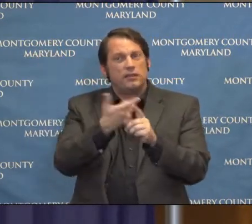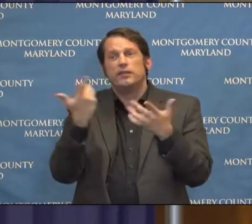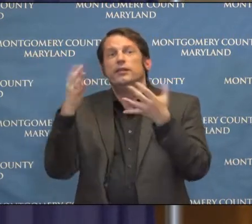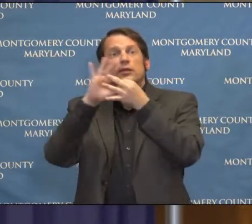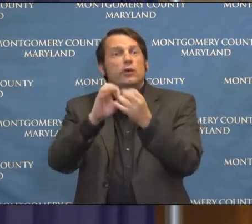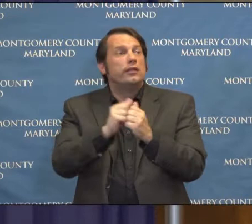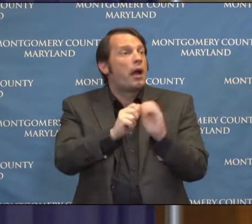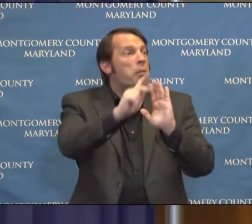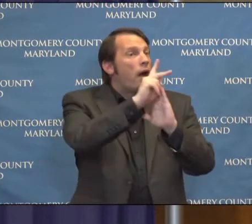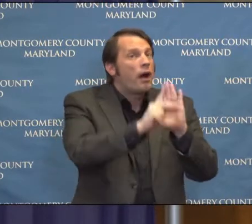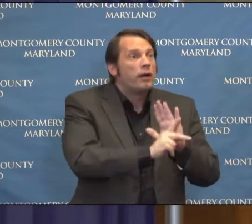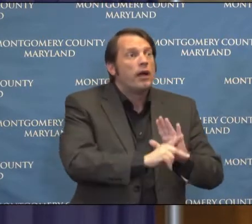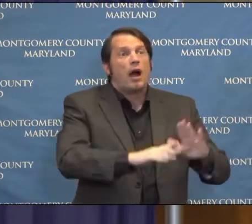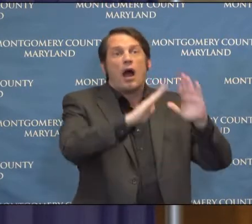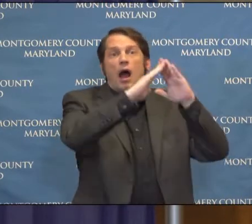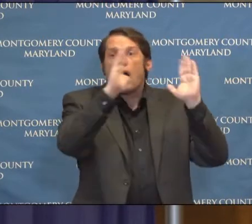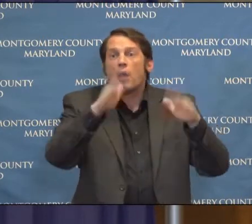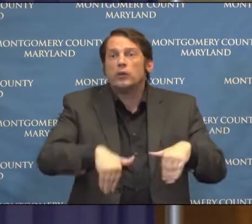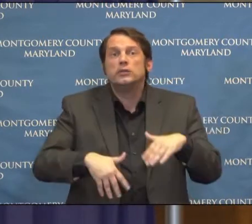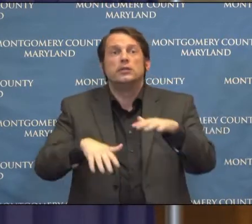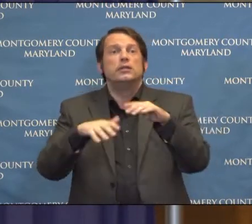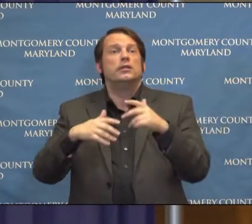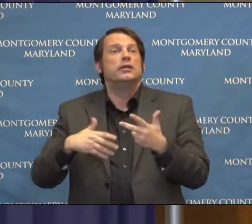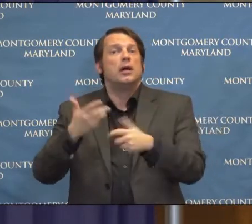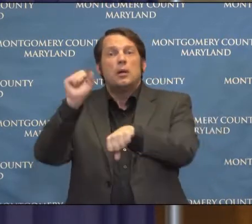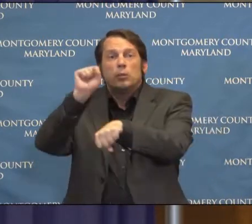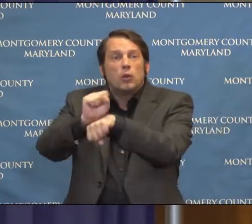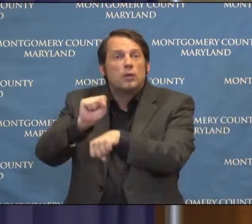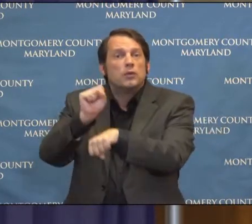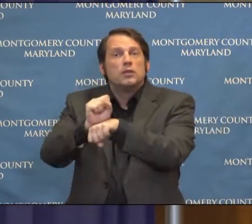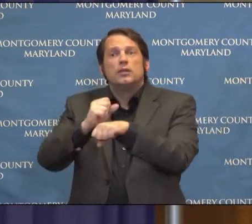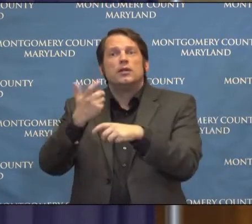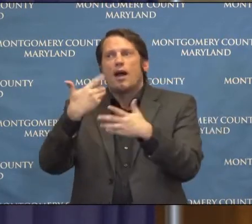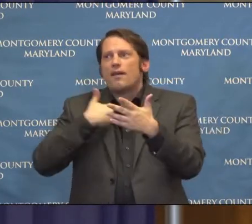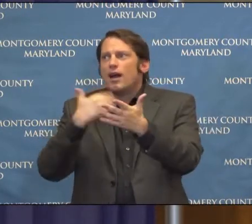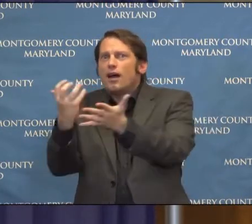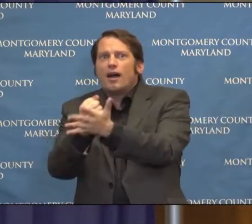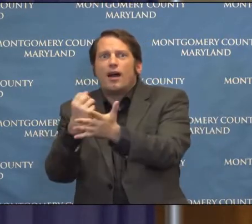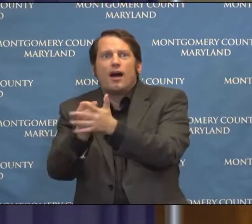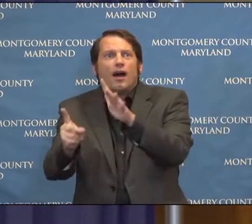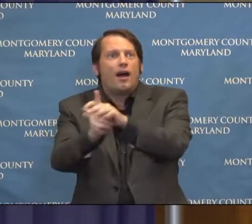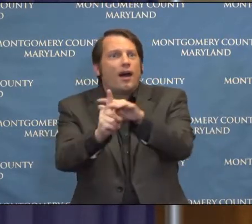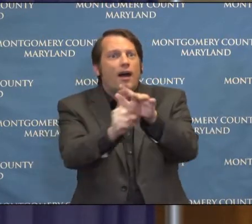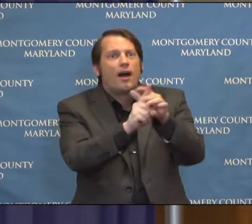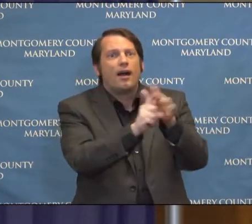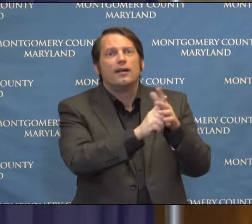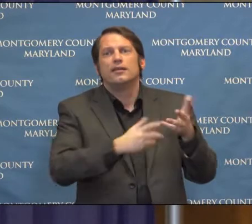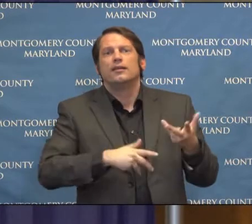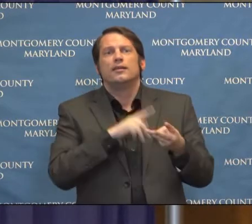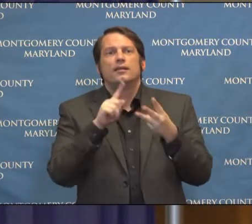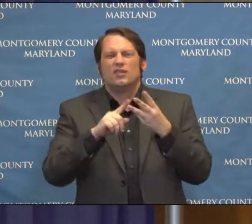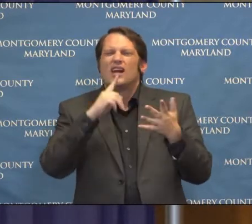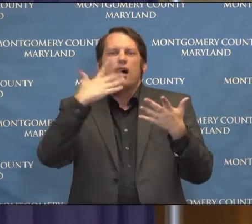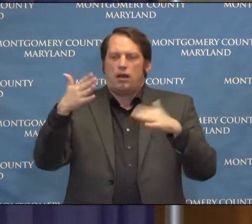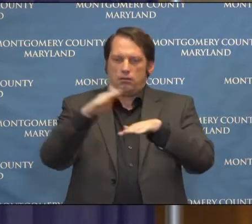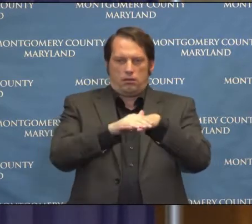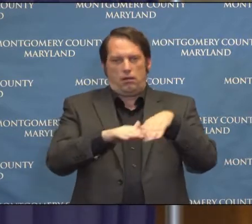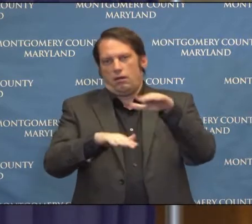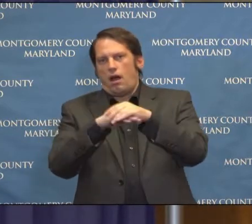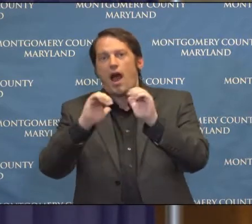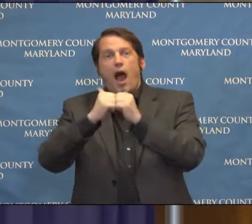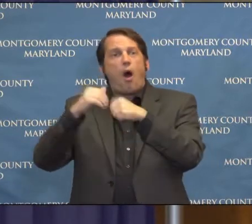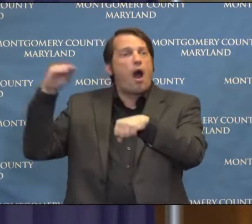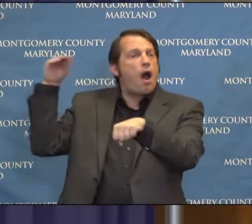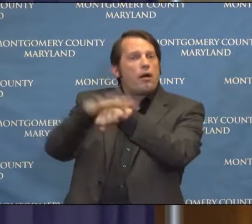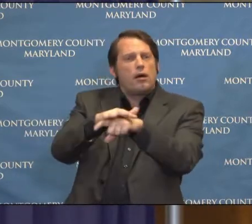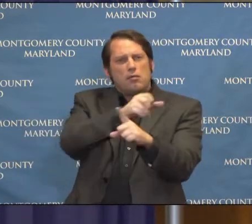education, access to employment opportunities, and the impact that all of those factors have on predisposing